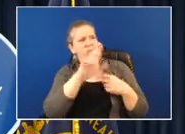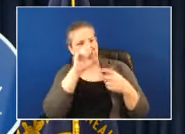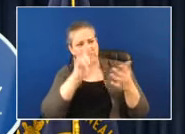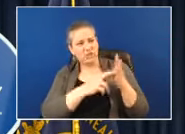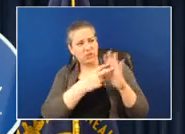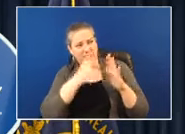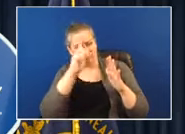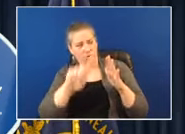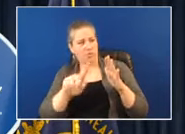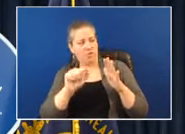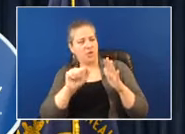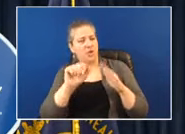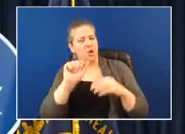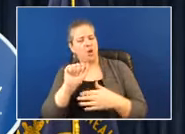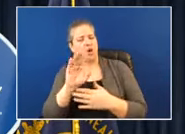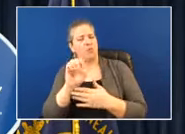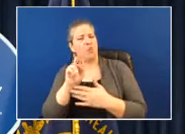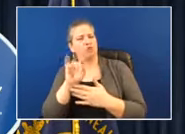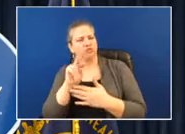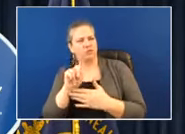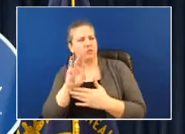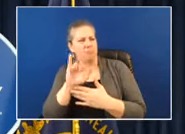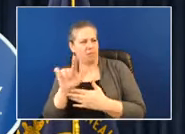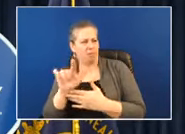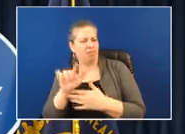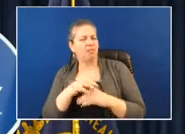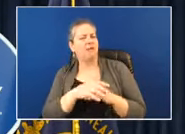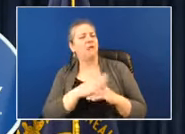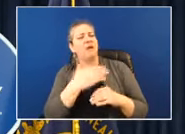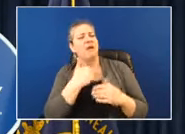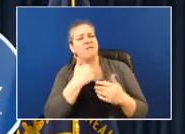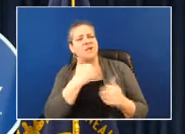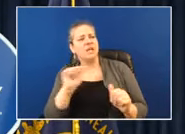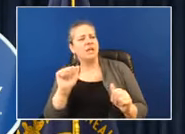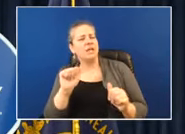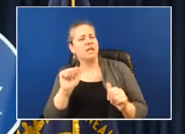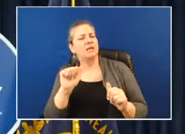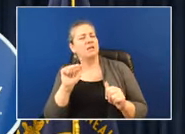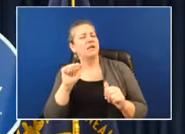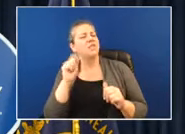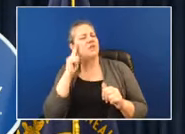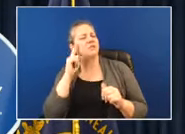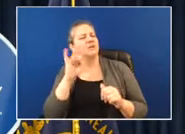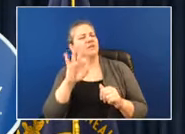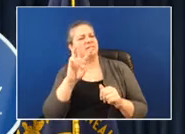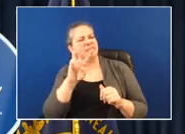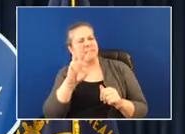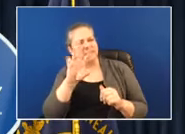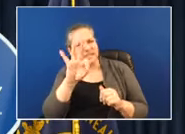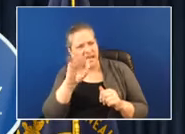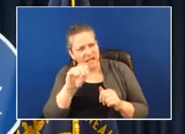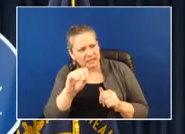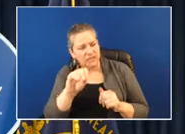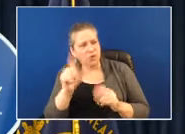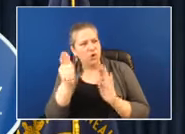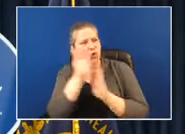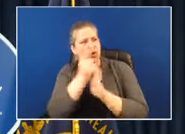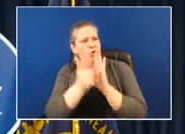the Public Benefit Bill. And also, do you have any thoughts about 690, the bill that was amended to let lawyers take guns into the